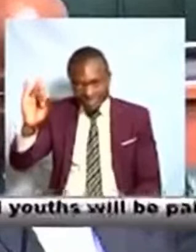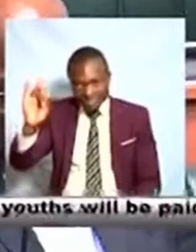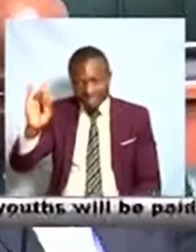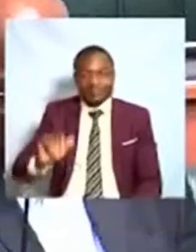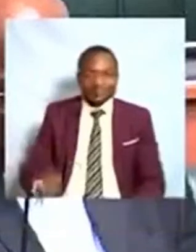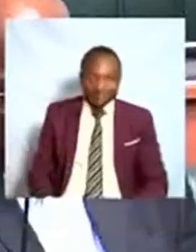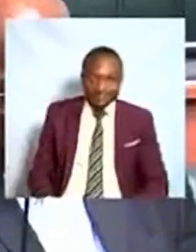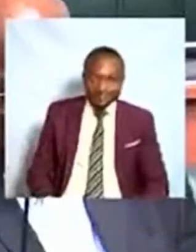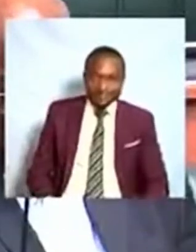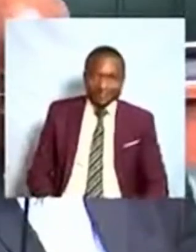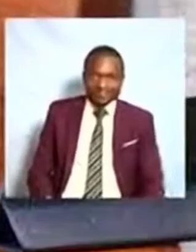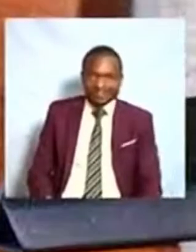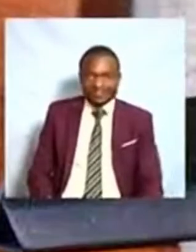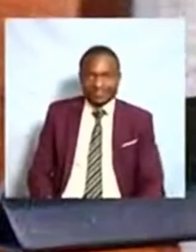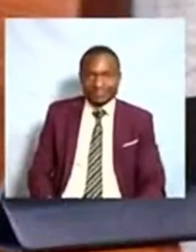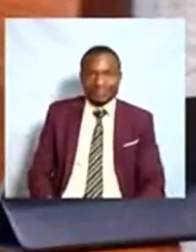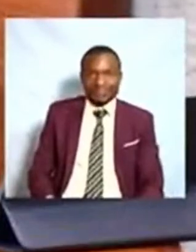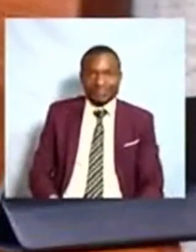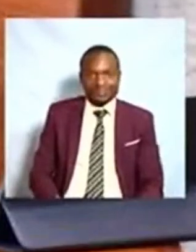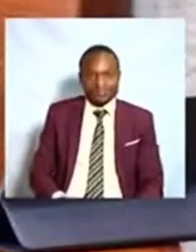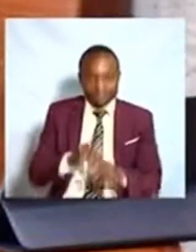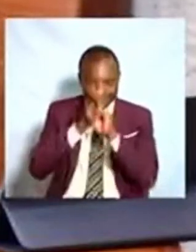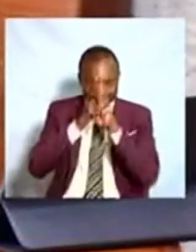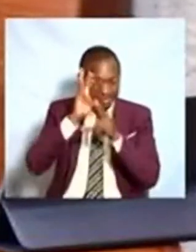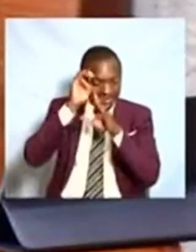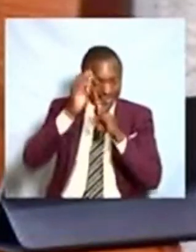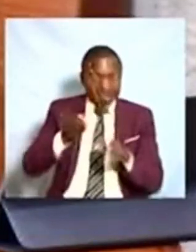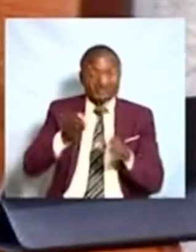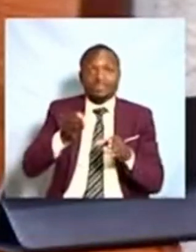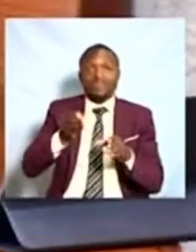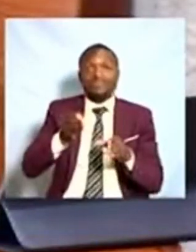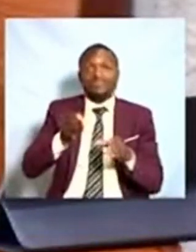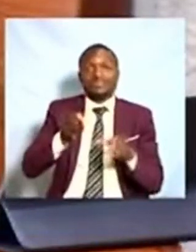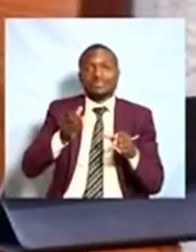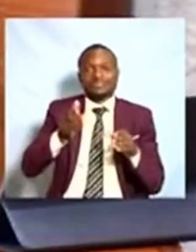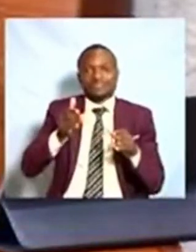The Honorable Acting Minister of Energy.